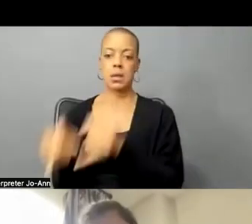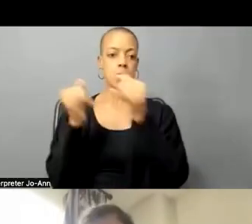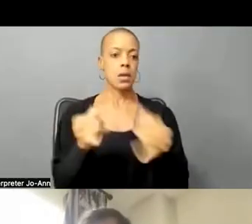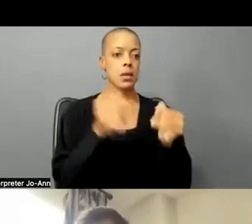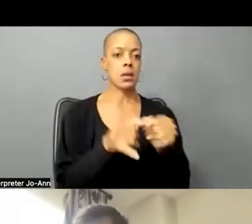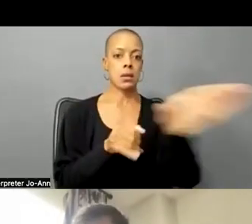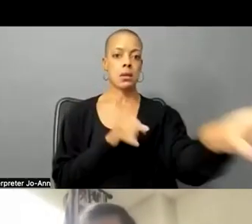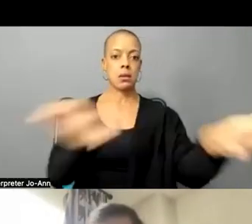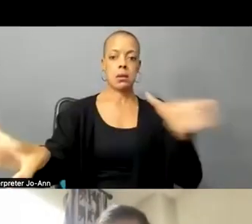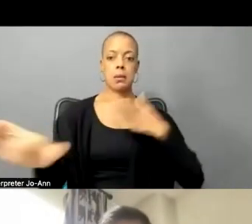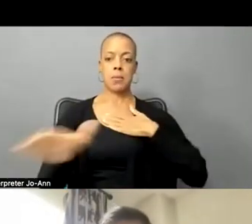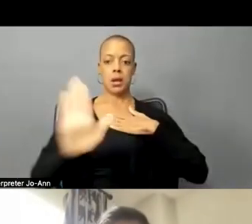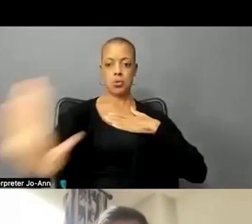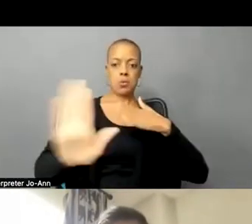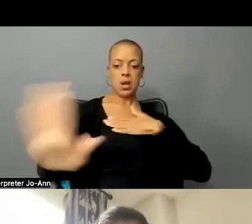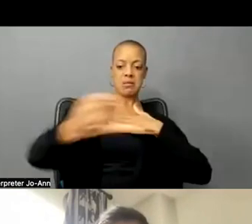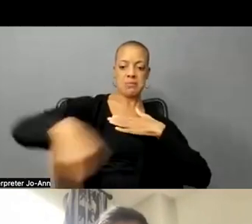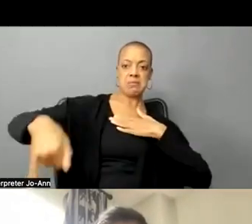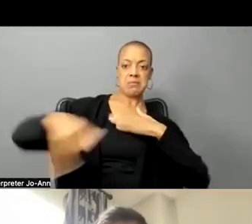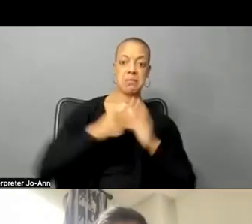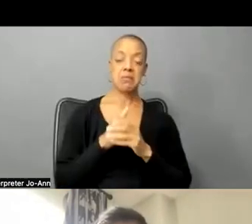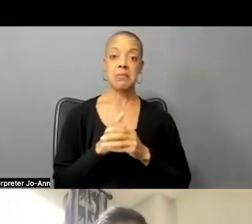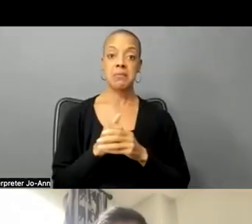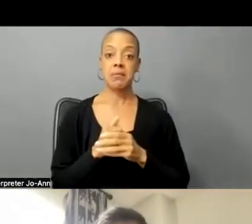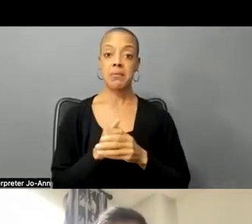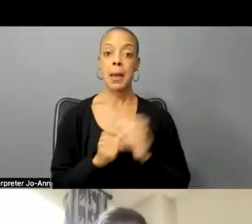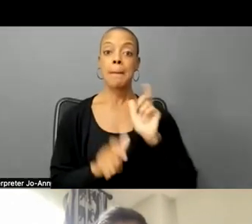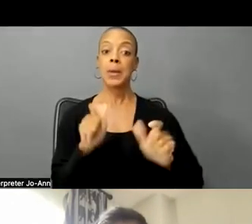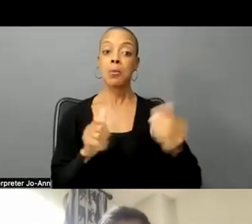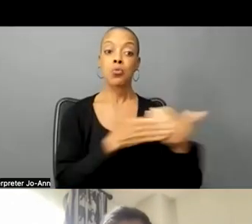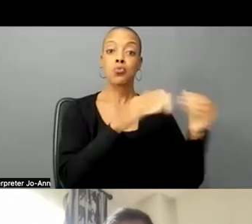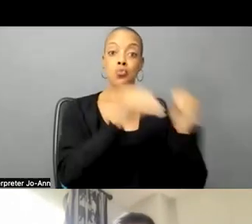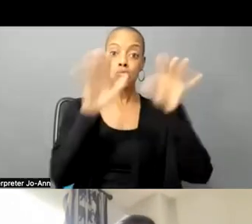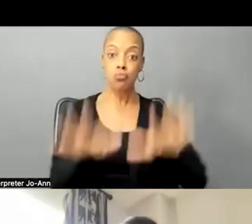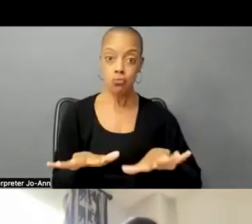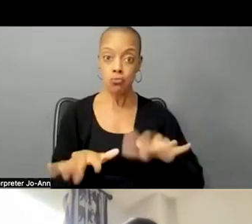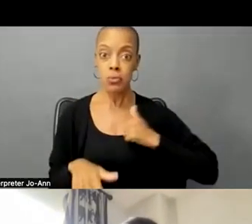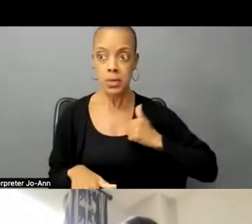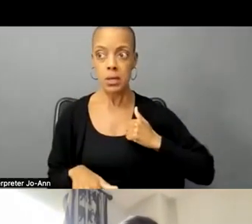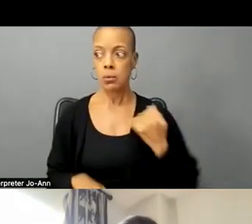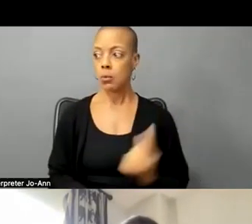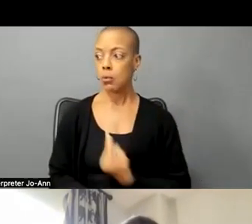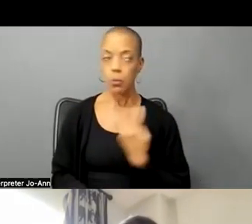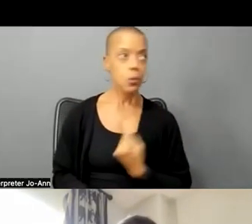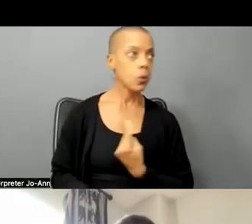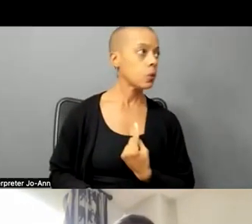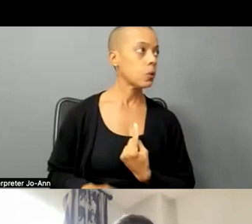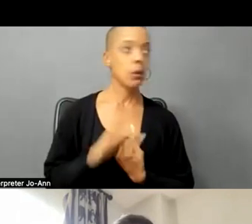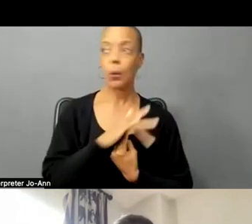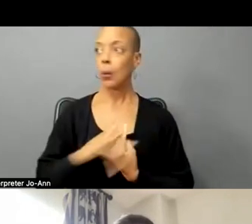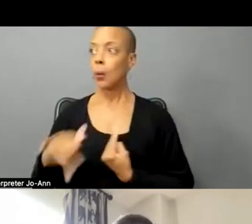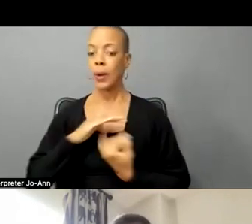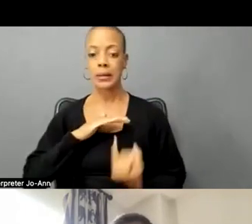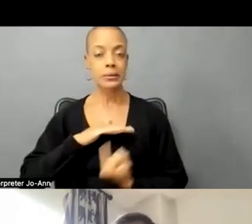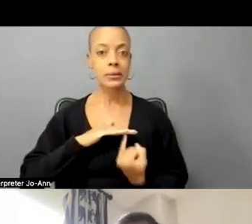hear, you know, especially newcomers are very lonely, you know, there's a lot of isolation. And when there's